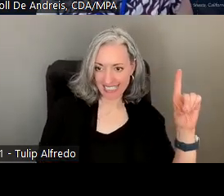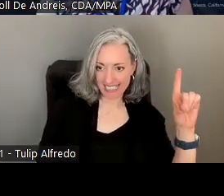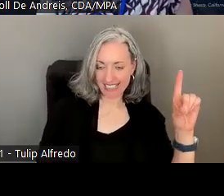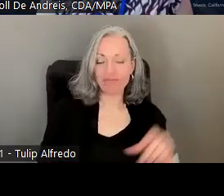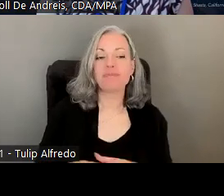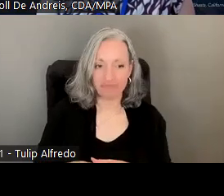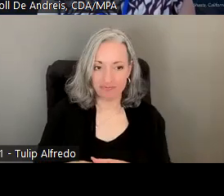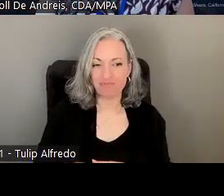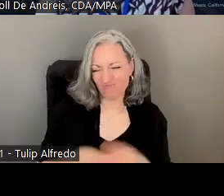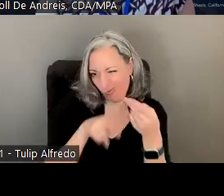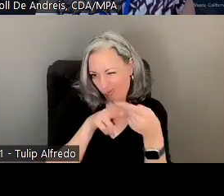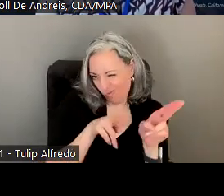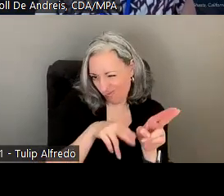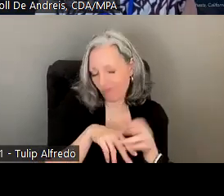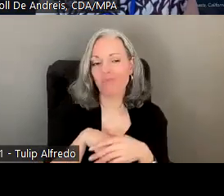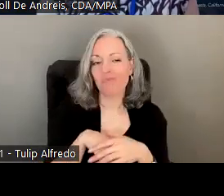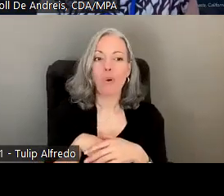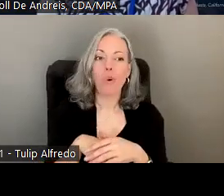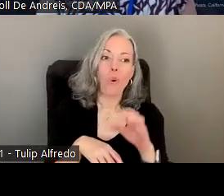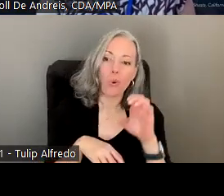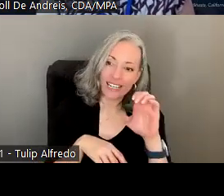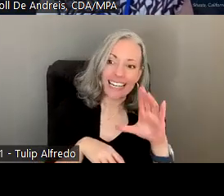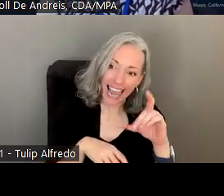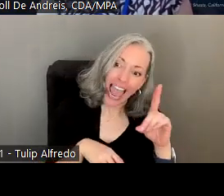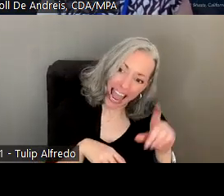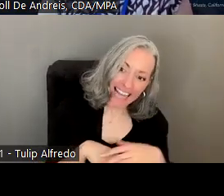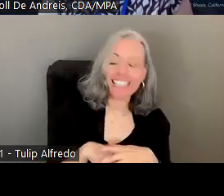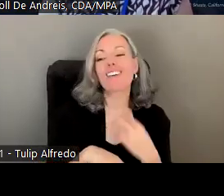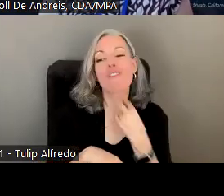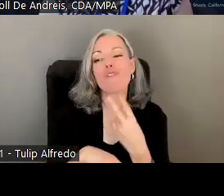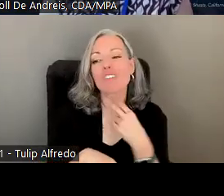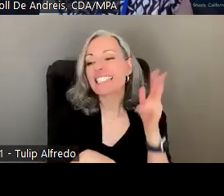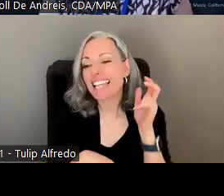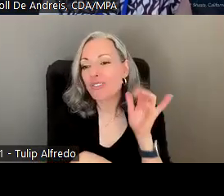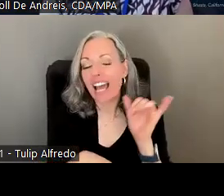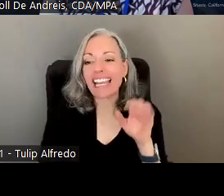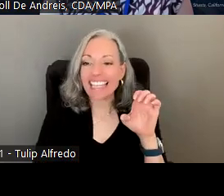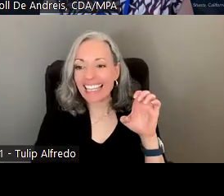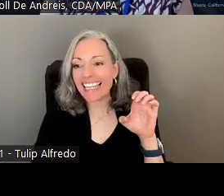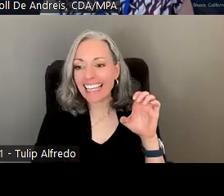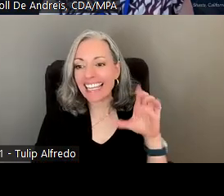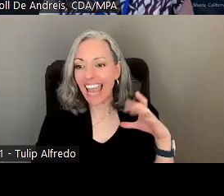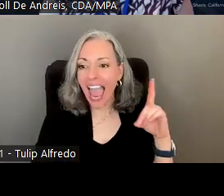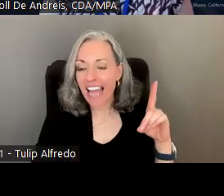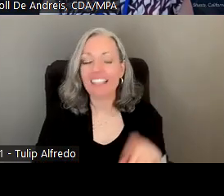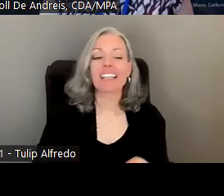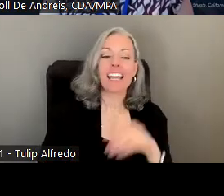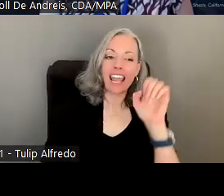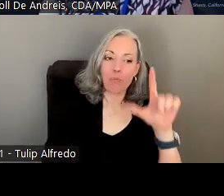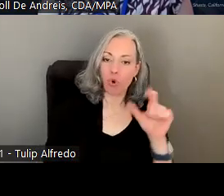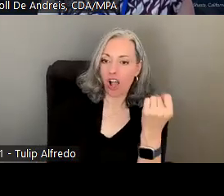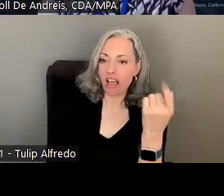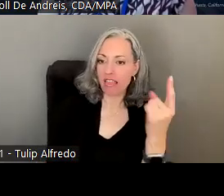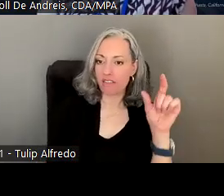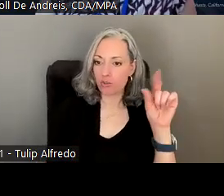EACAD for short, or EACAD. So thank you for joining us today. Today is April 11th,